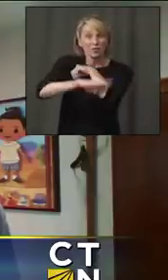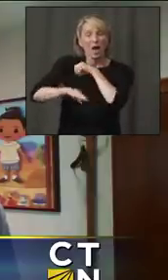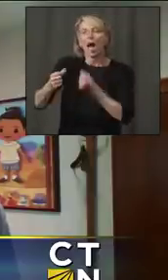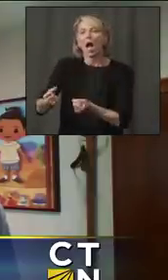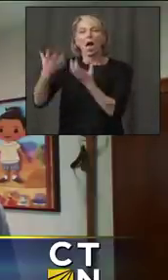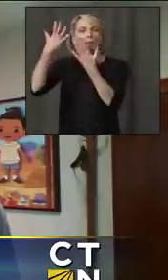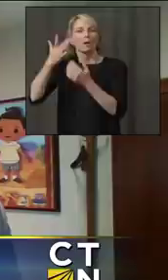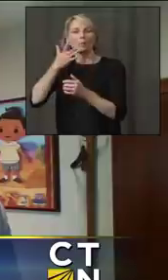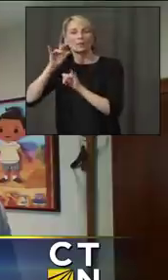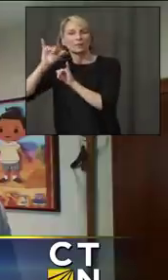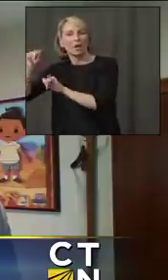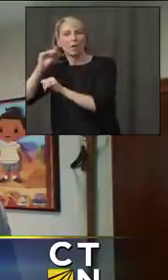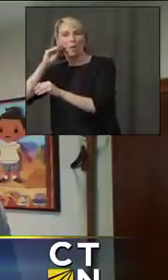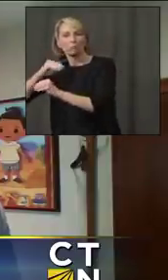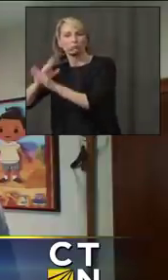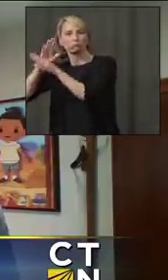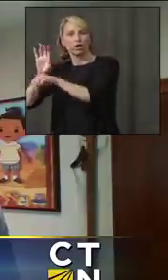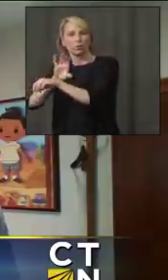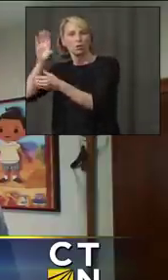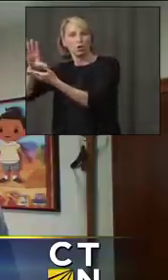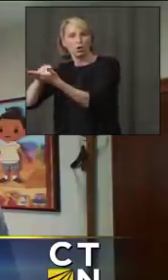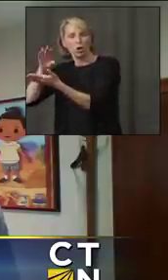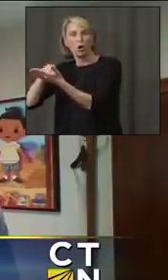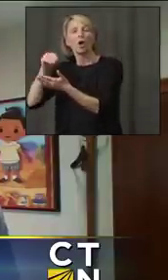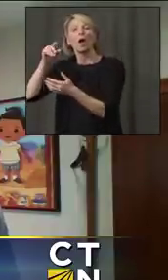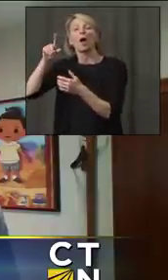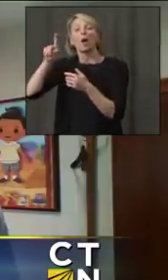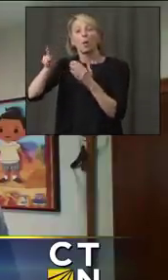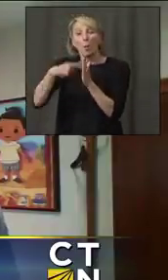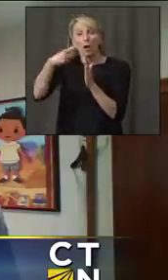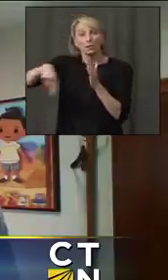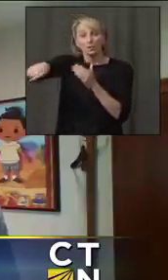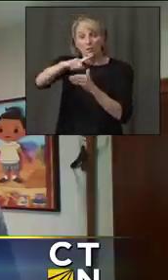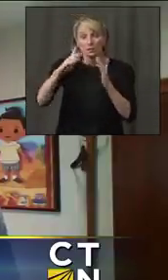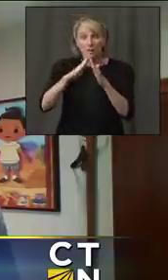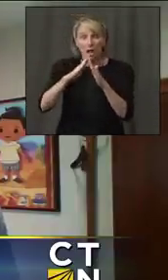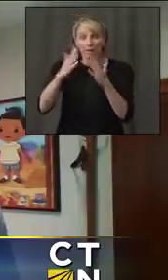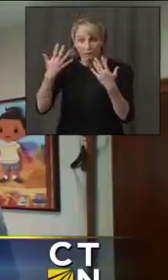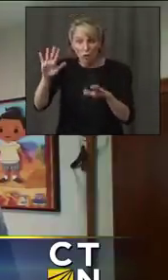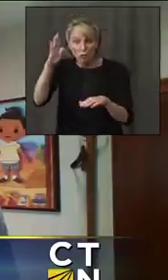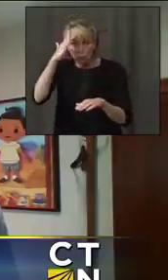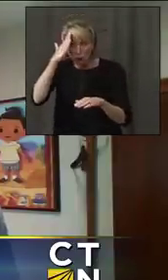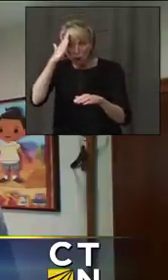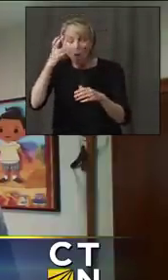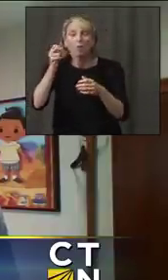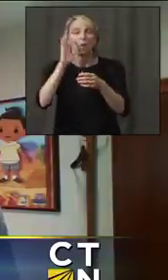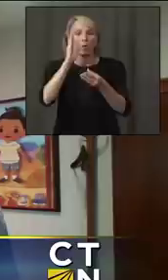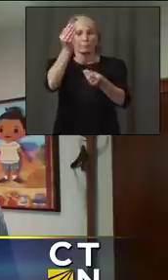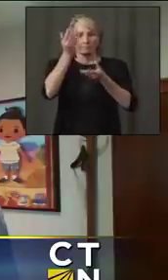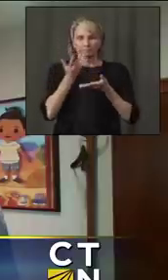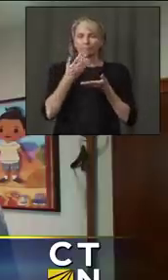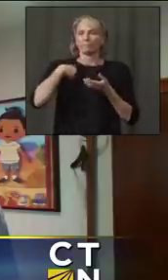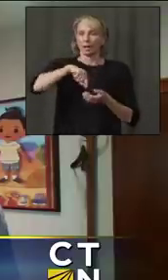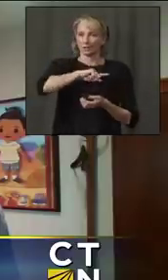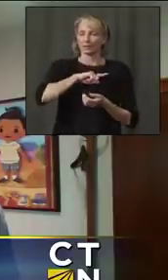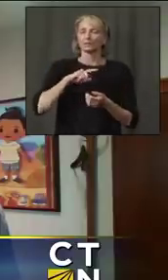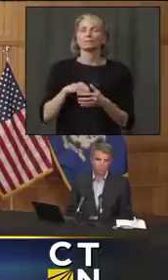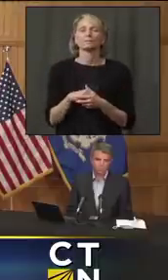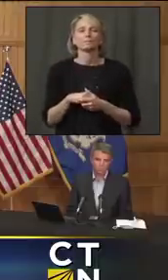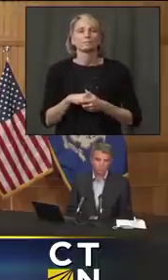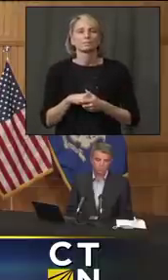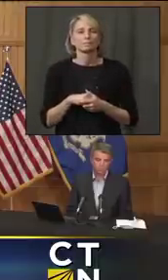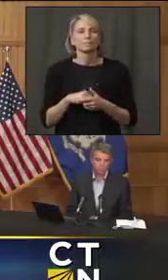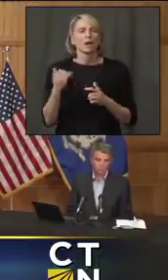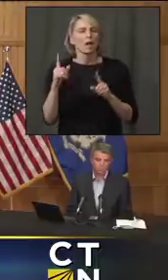part of it, and we do have a plan in place to try to get that information as soon as possible. Okay. And Governor, you said